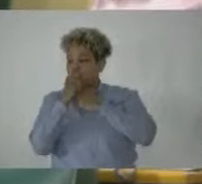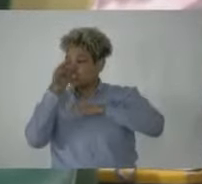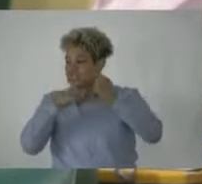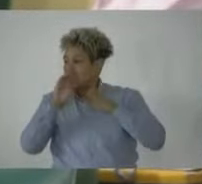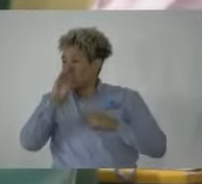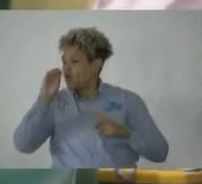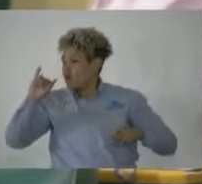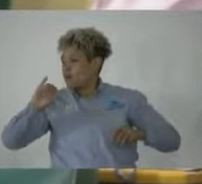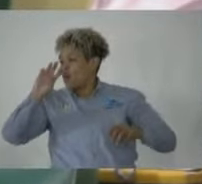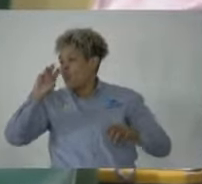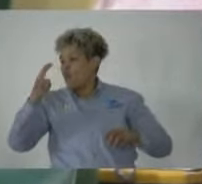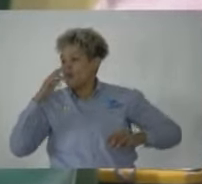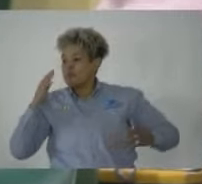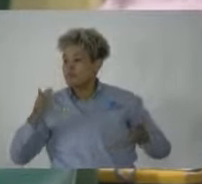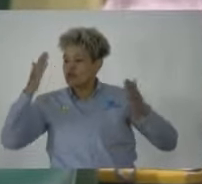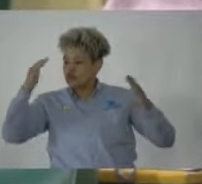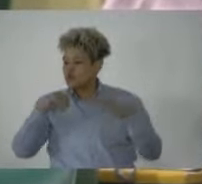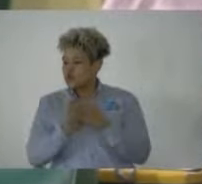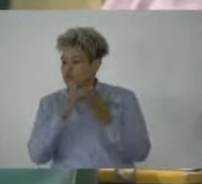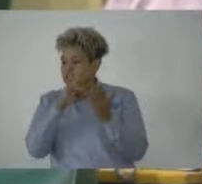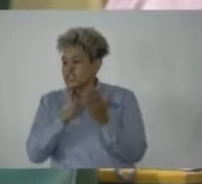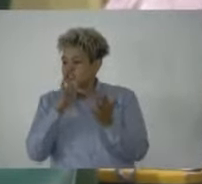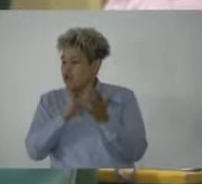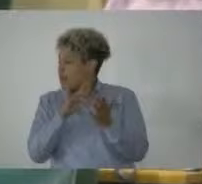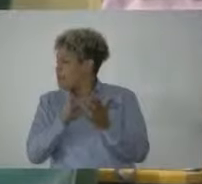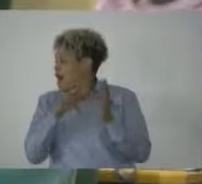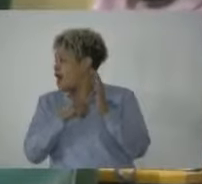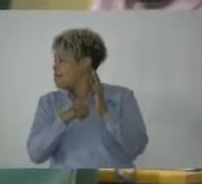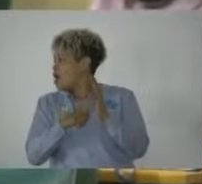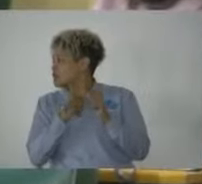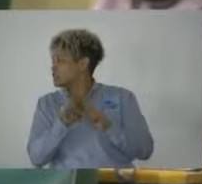Webby proposes new central bank model, proposes